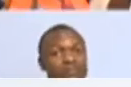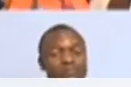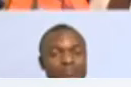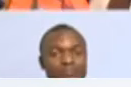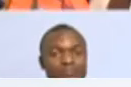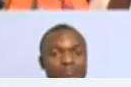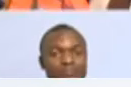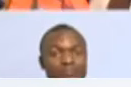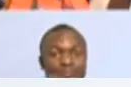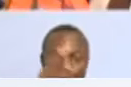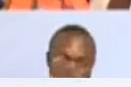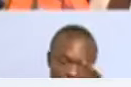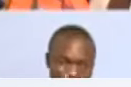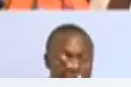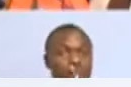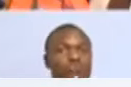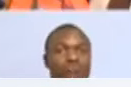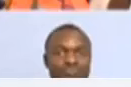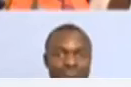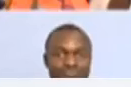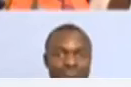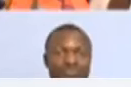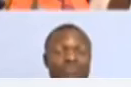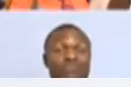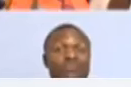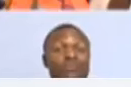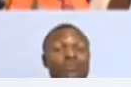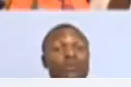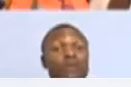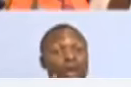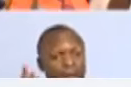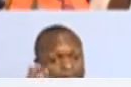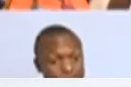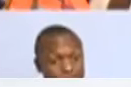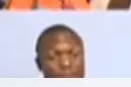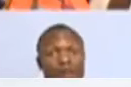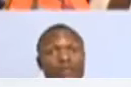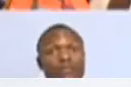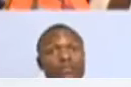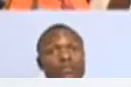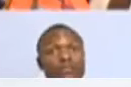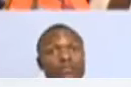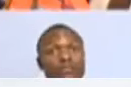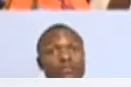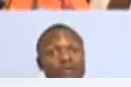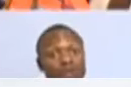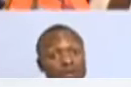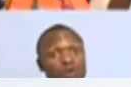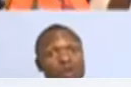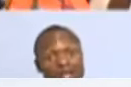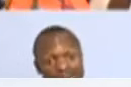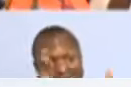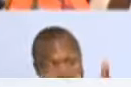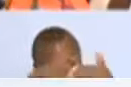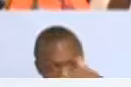in the global community, and in order to facilitate the re-entry of our country